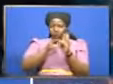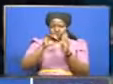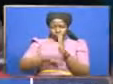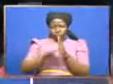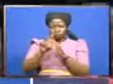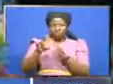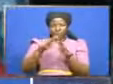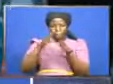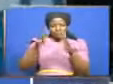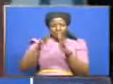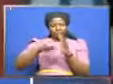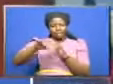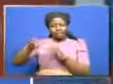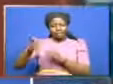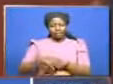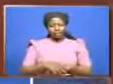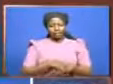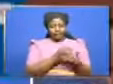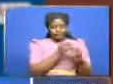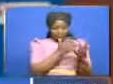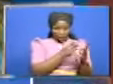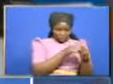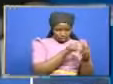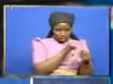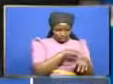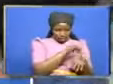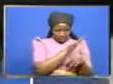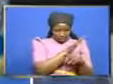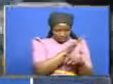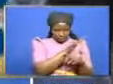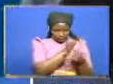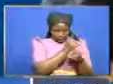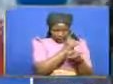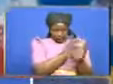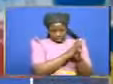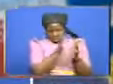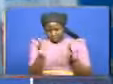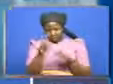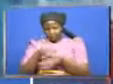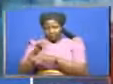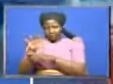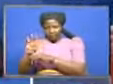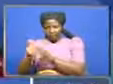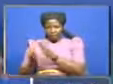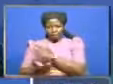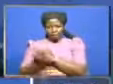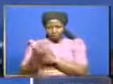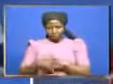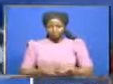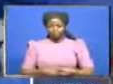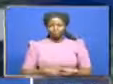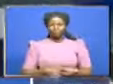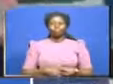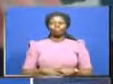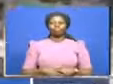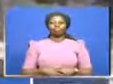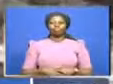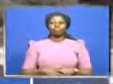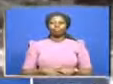The curfew will now run from 11 p.m. to 5 a.m. local time in Point Noire and the capital,